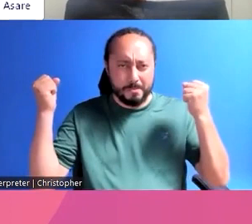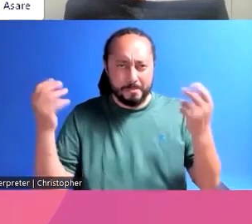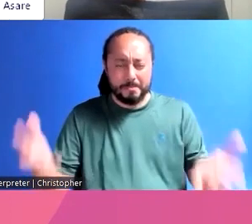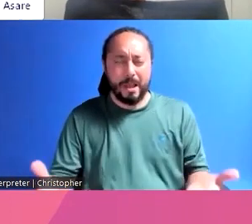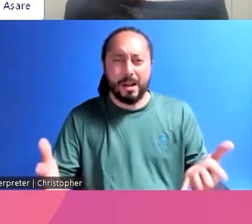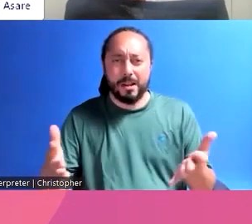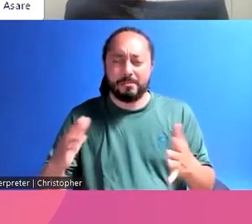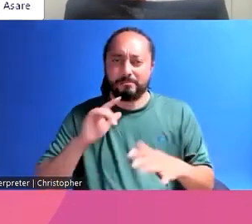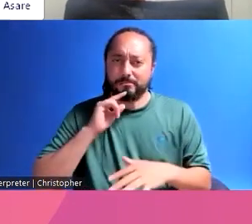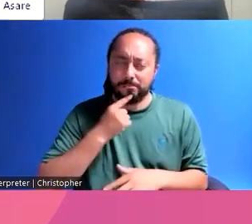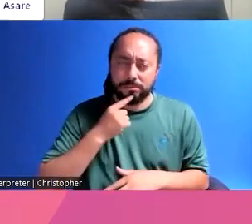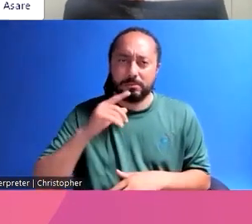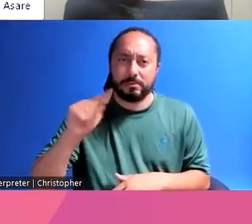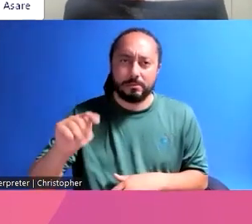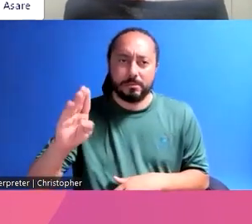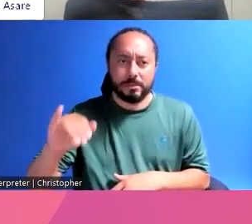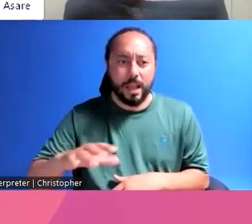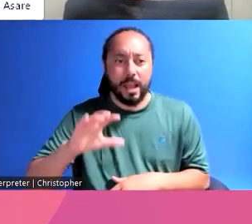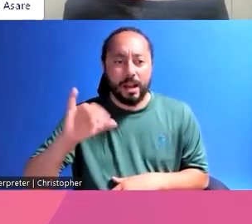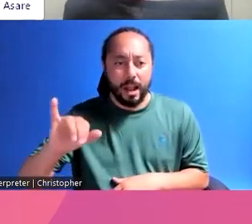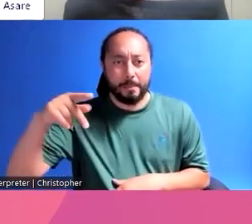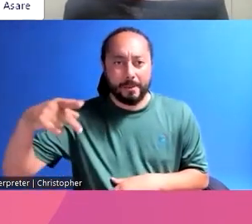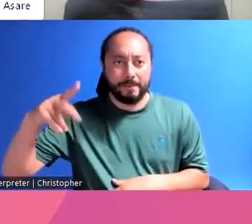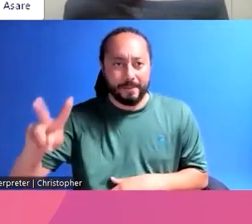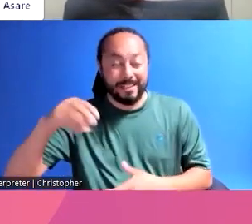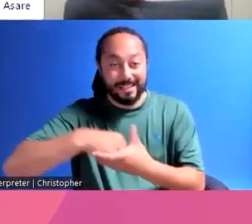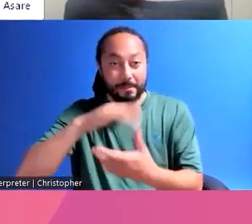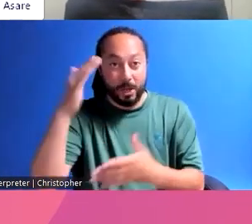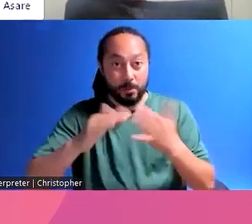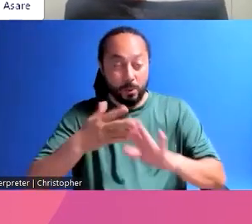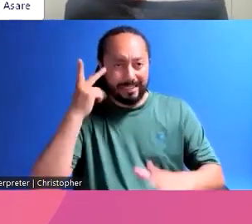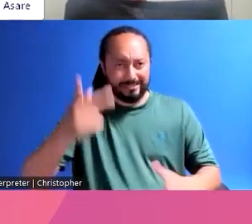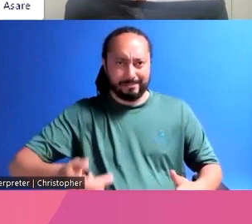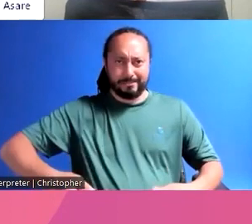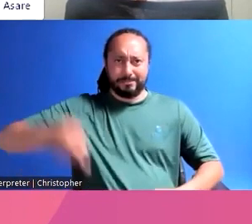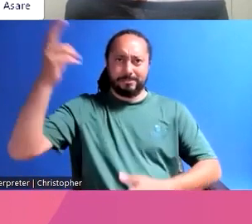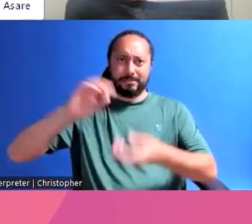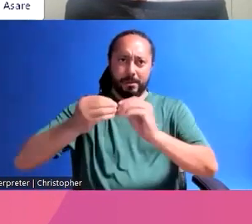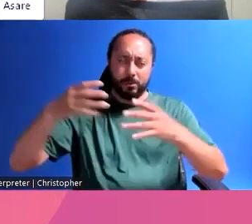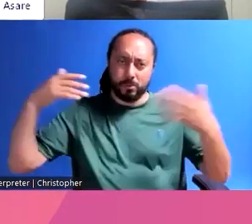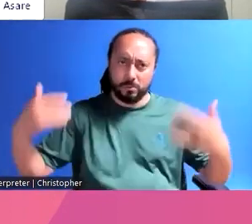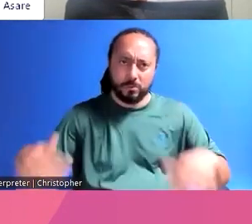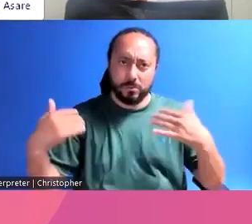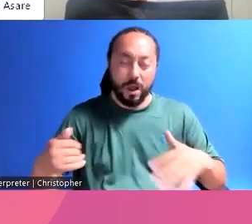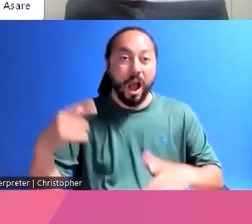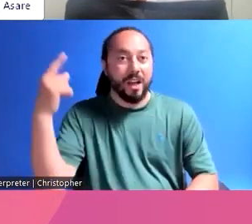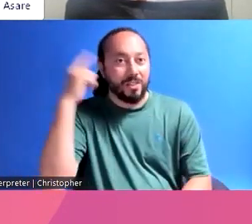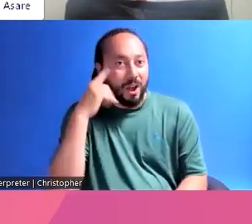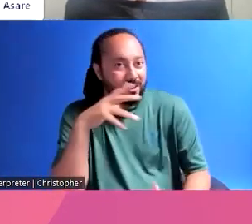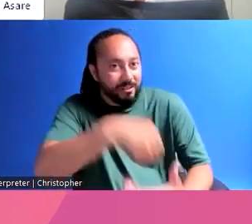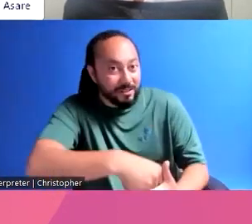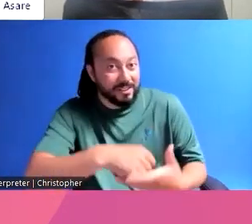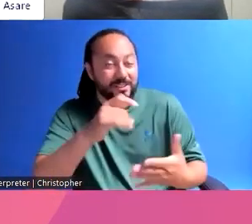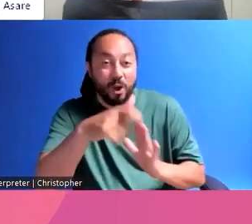injury and of IPV in the Black community, then I would imagine this would be reflected in the works and in the